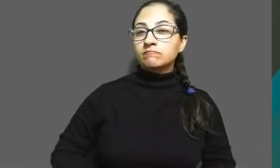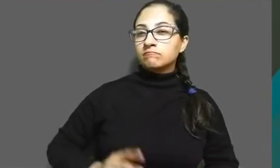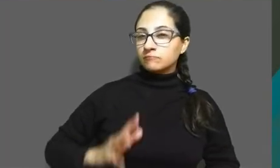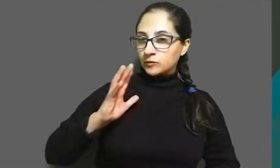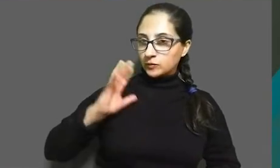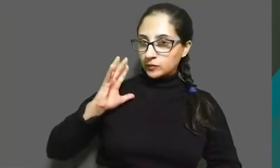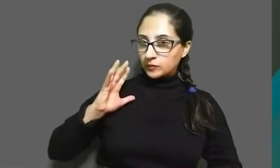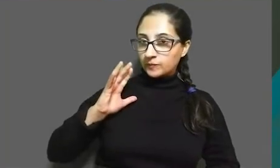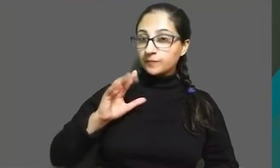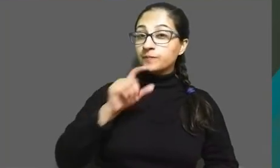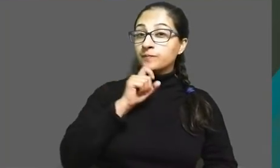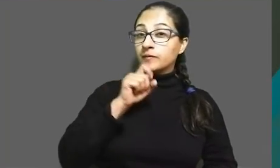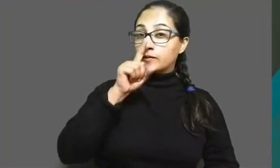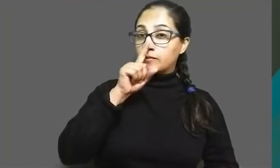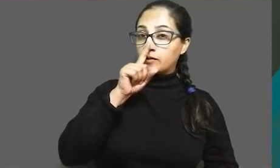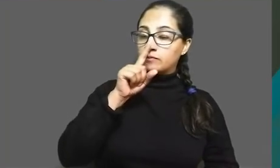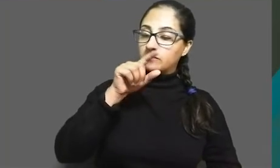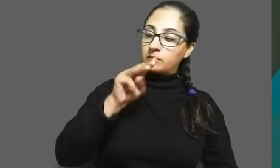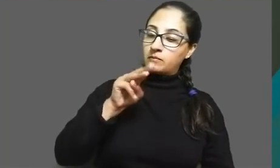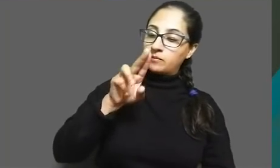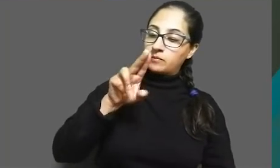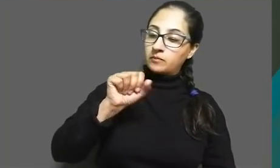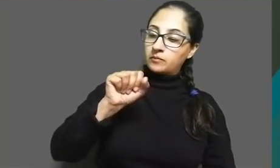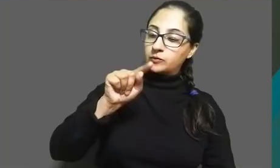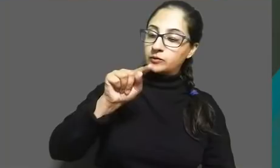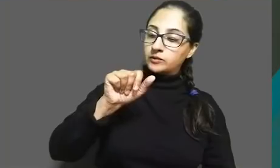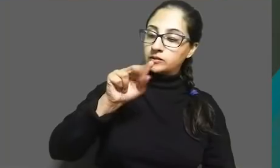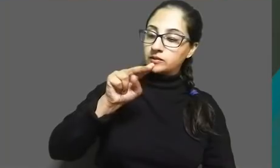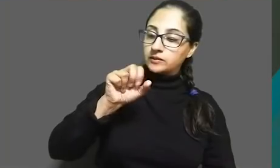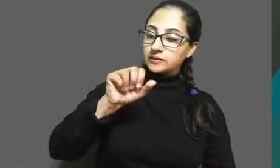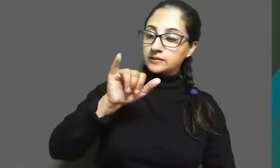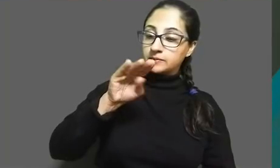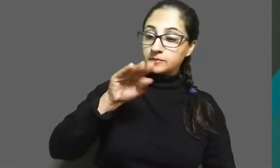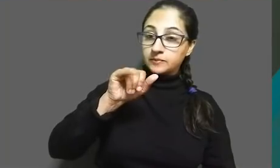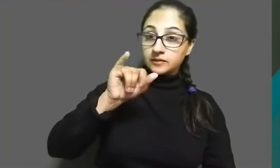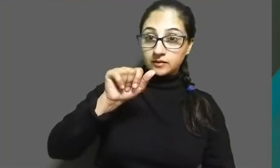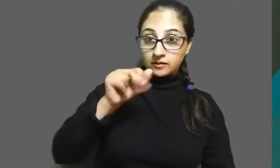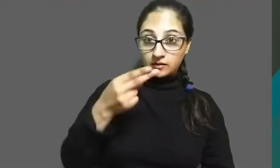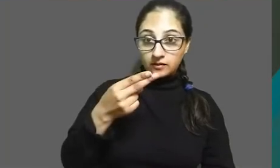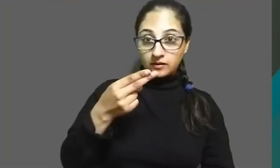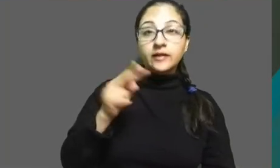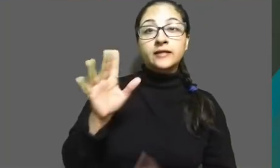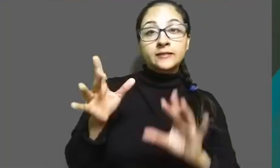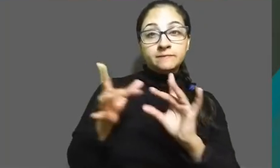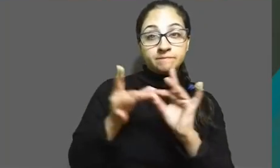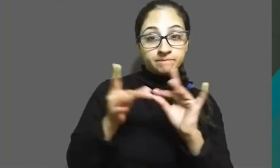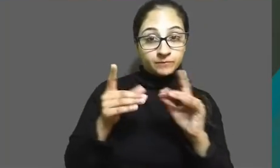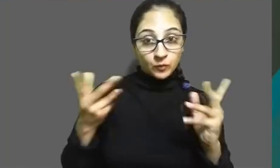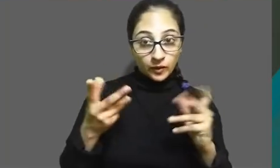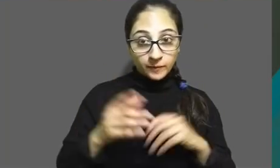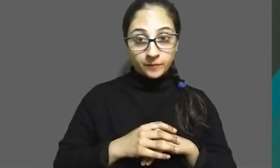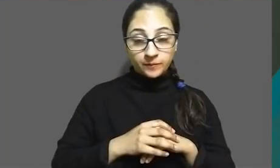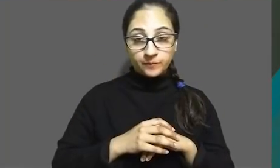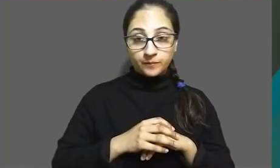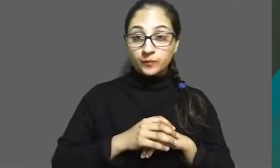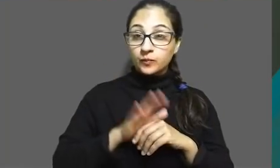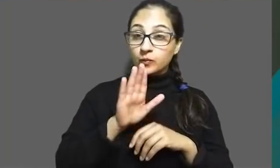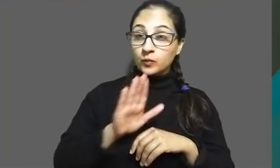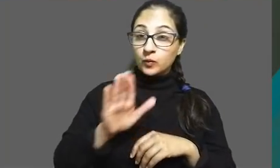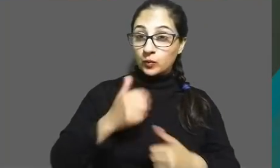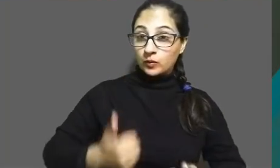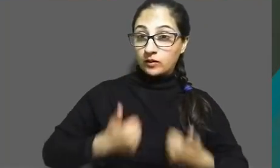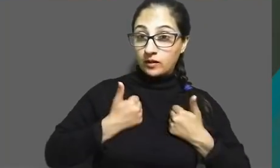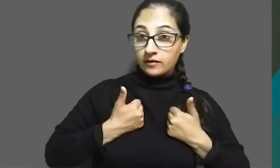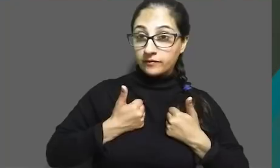"Whomsoever you love in this world will be ultimately separated from you by death, causing you grief.